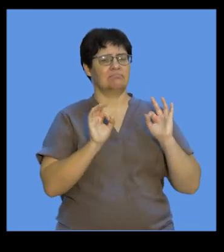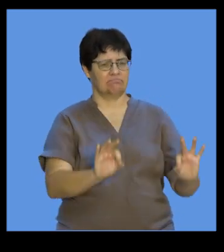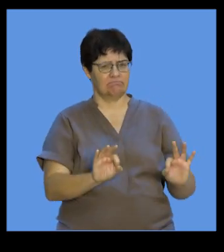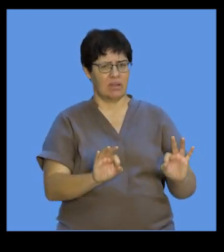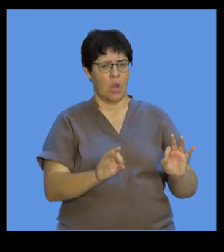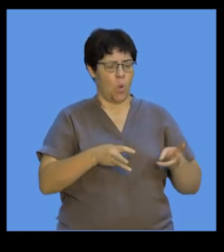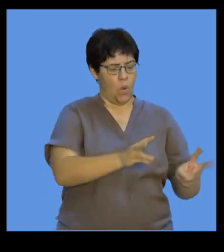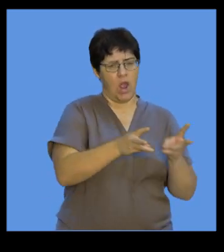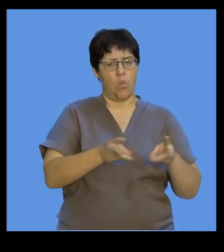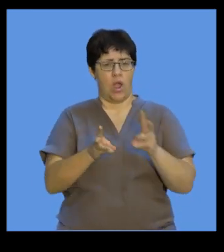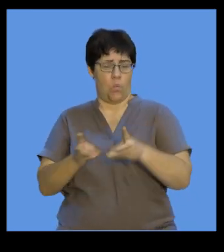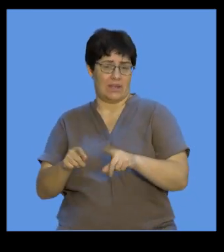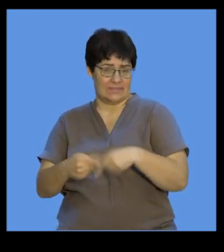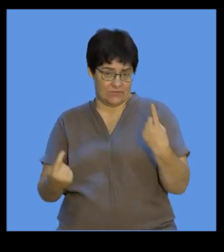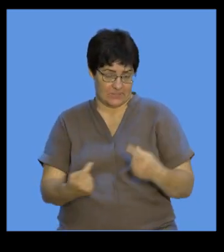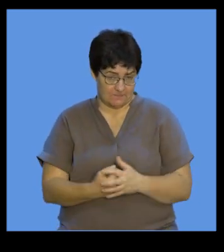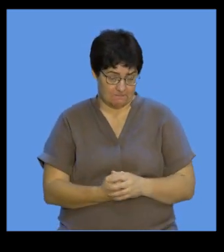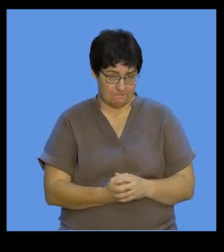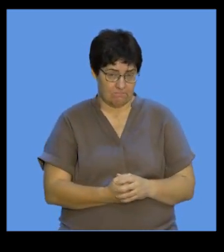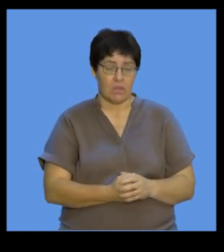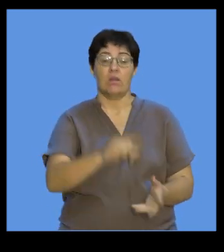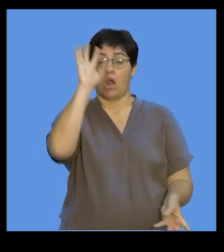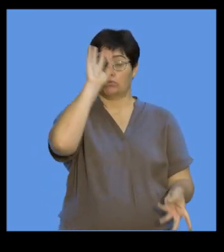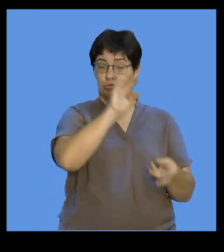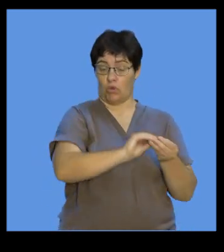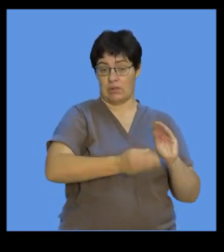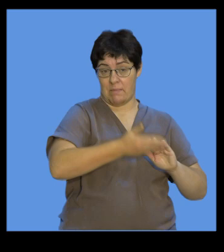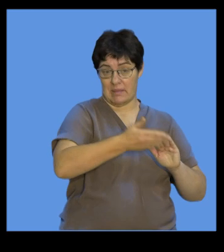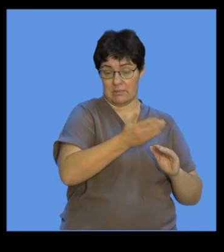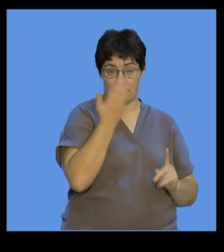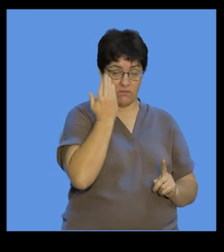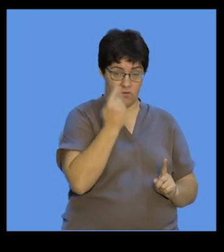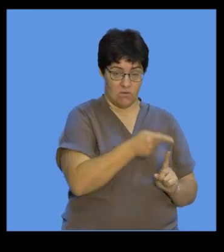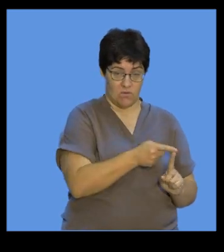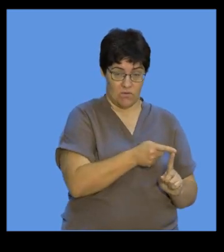So this was total momentum before. So I had one object,